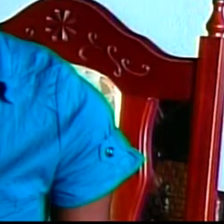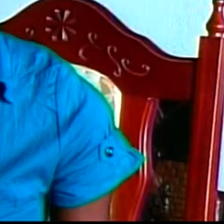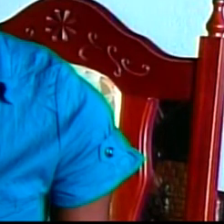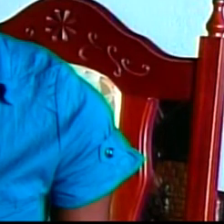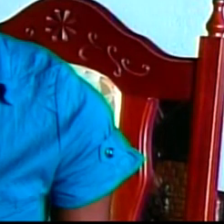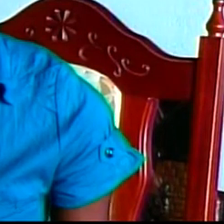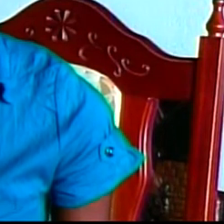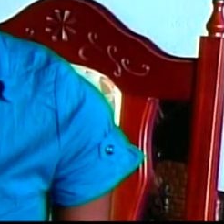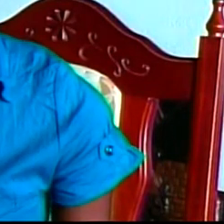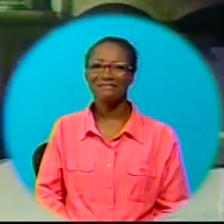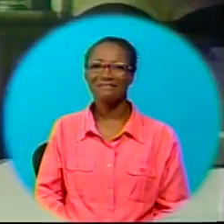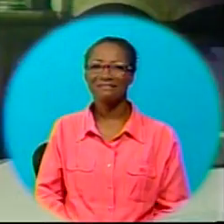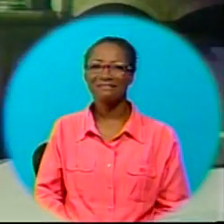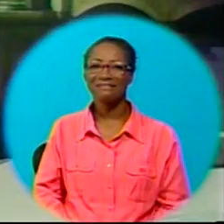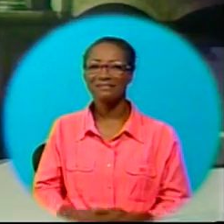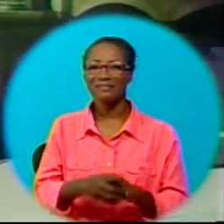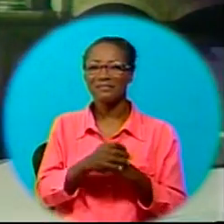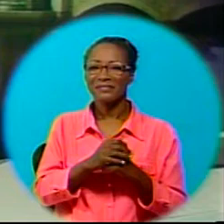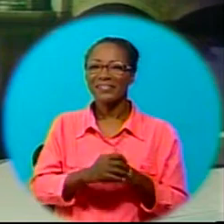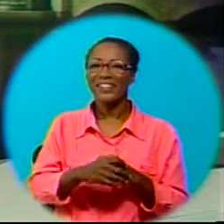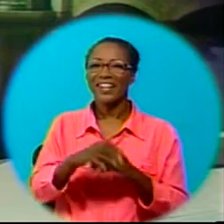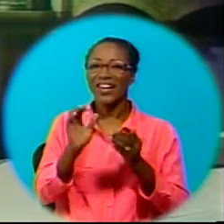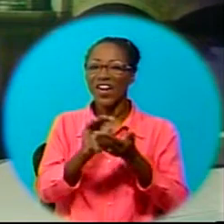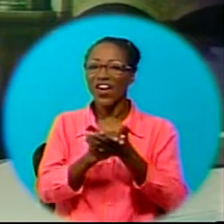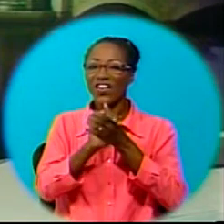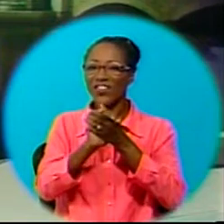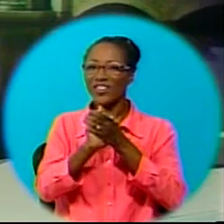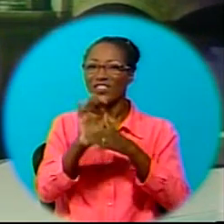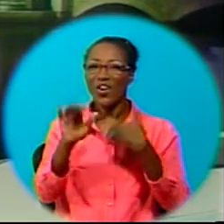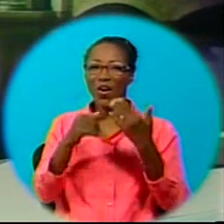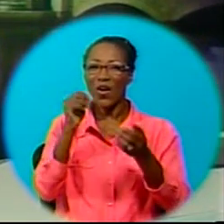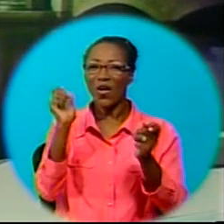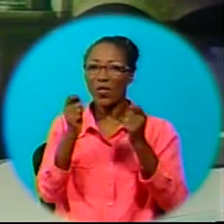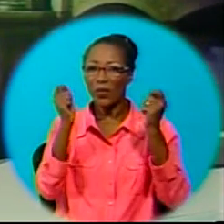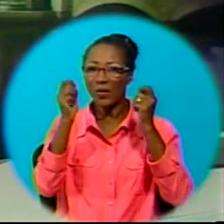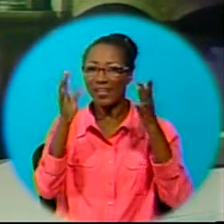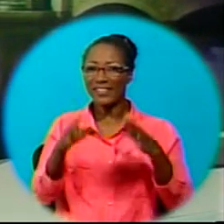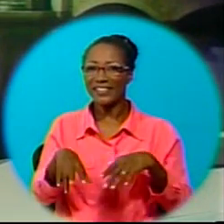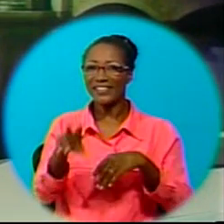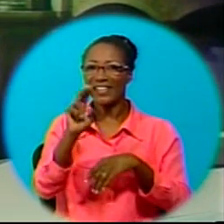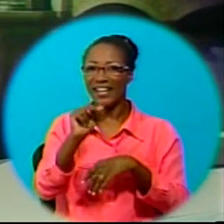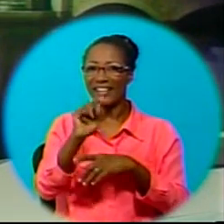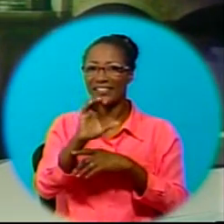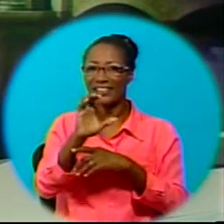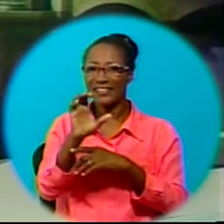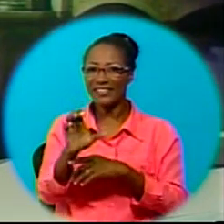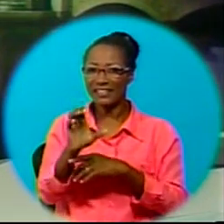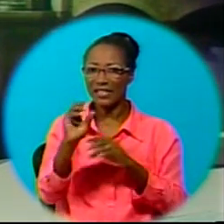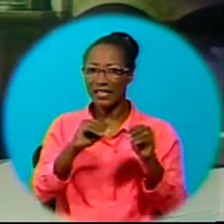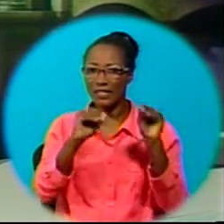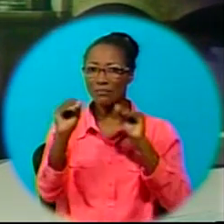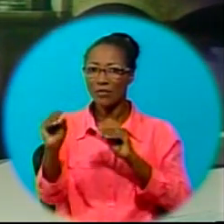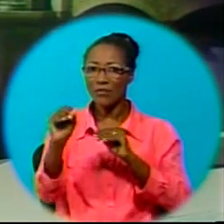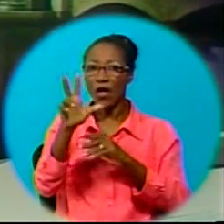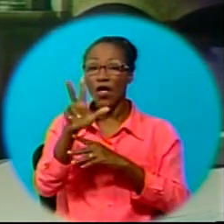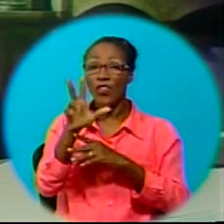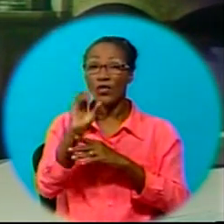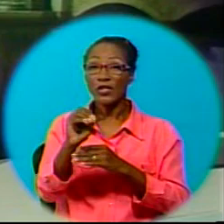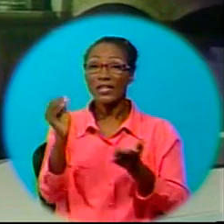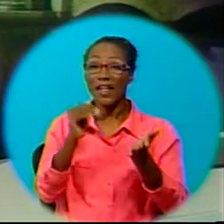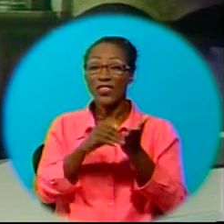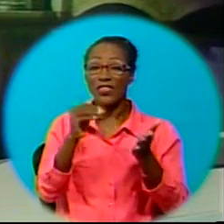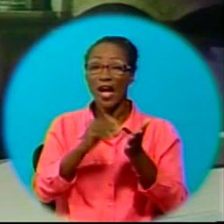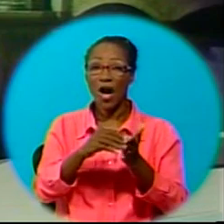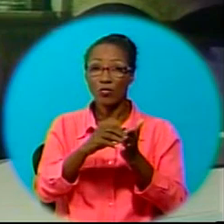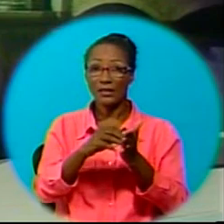thank the Lord. Congrats to all the winners. Well, the National Conservation Commission has removed 30,000